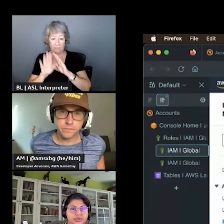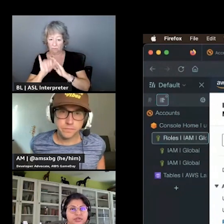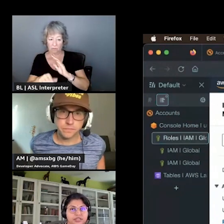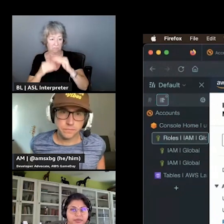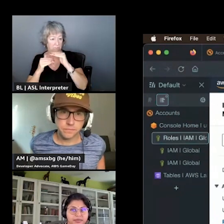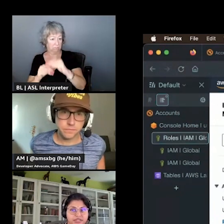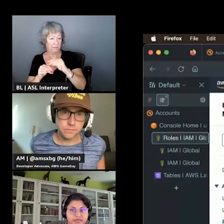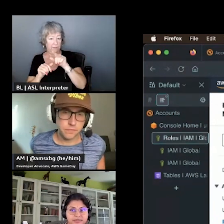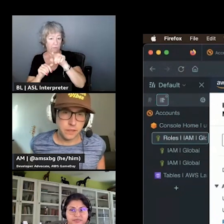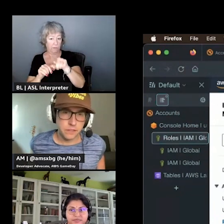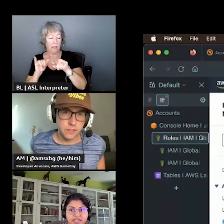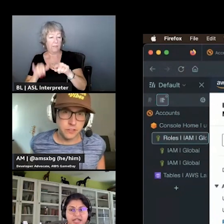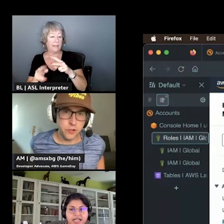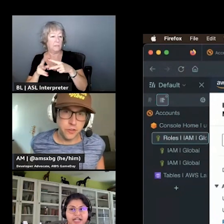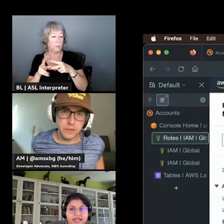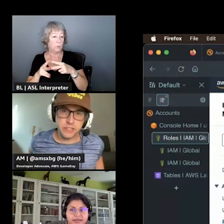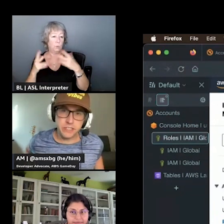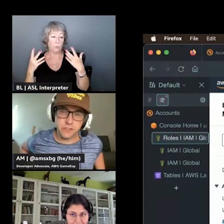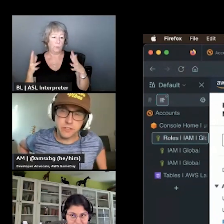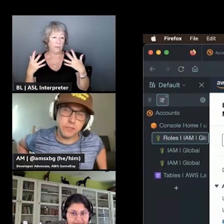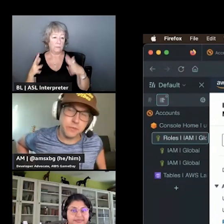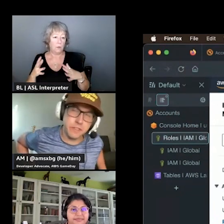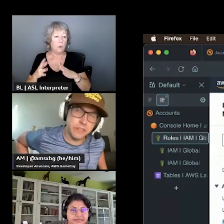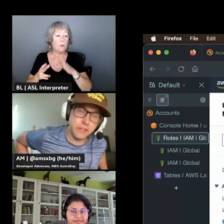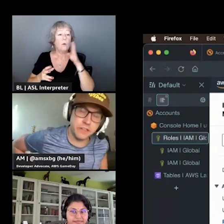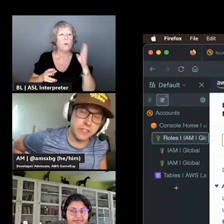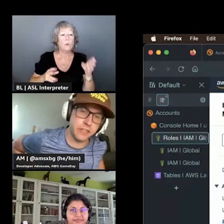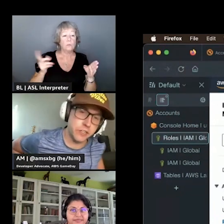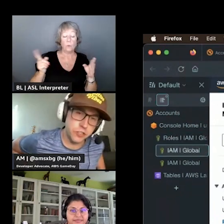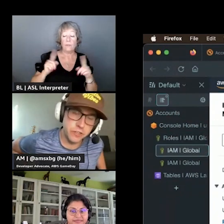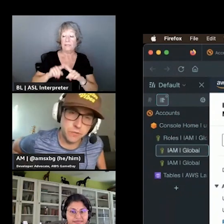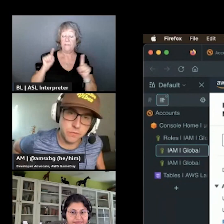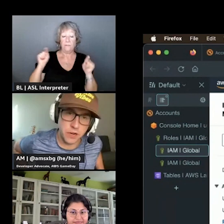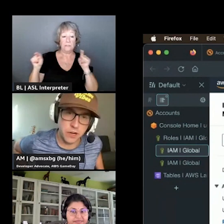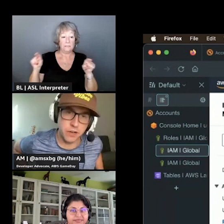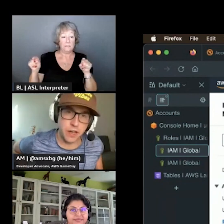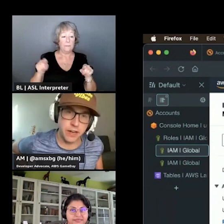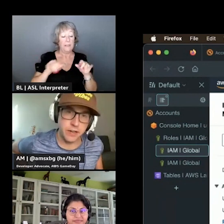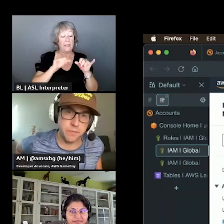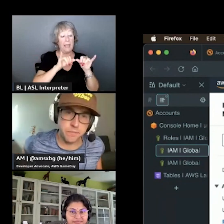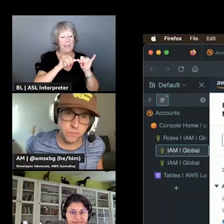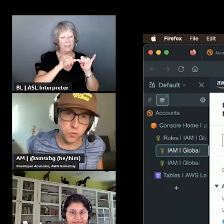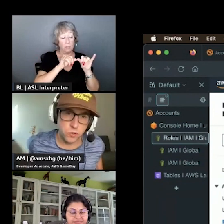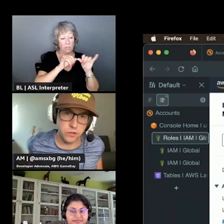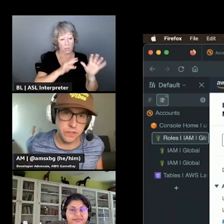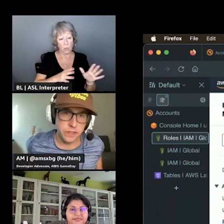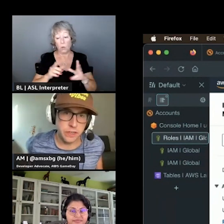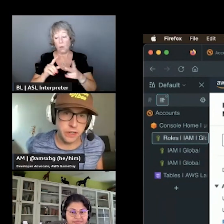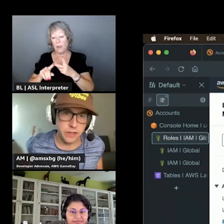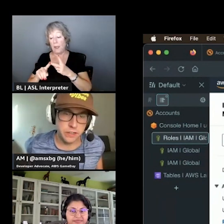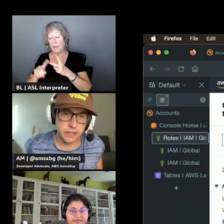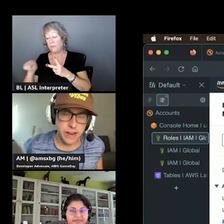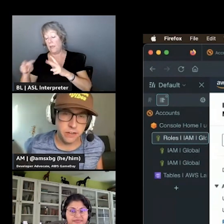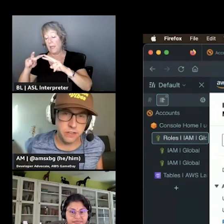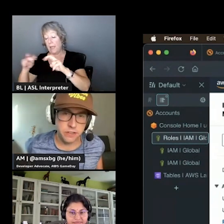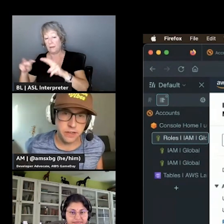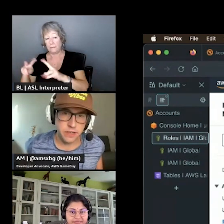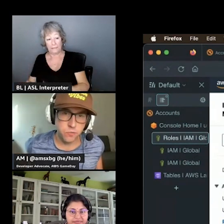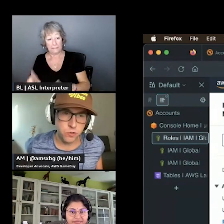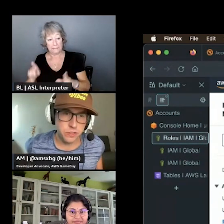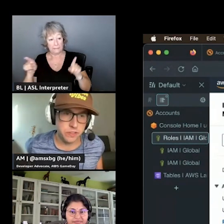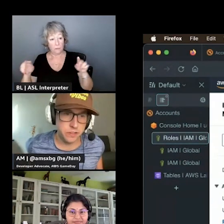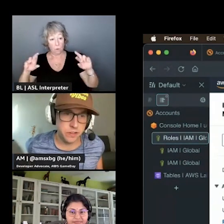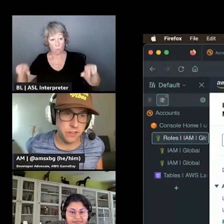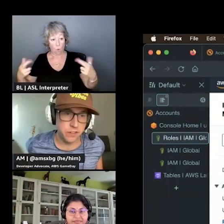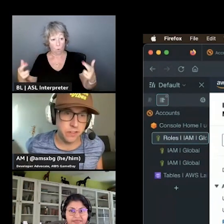So these two are the permissions. So the big difference between the data engineer IAM role and the data analyst